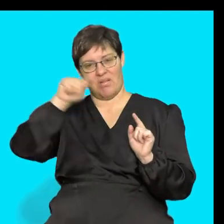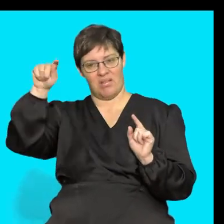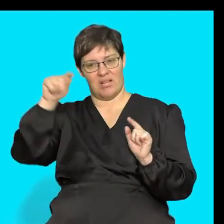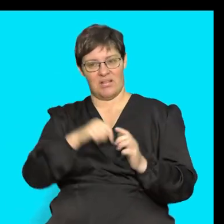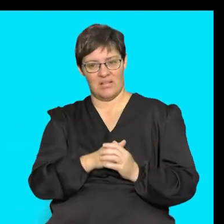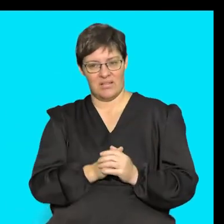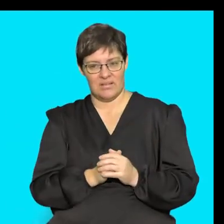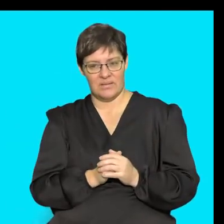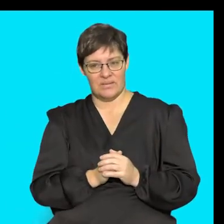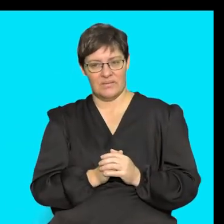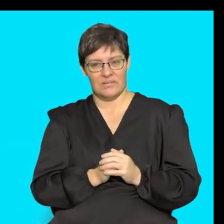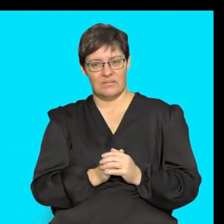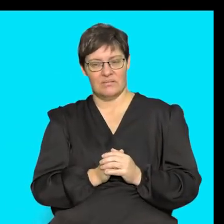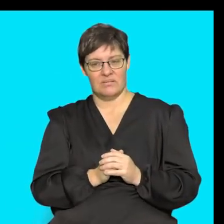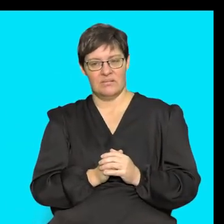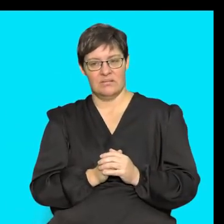to there,